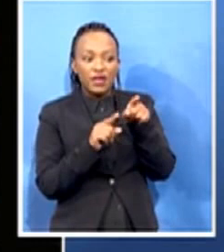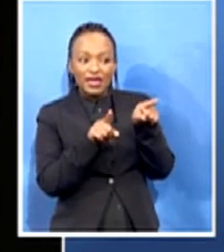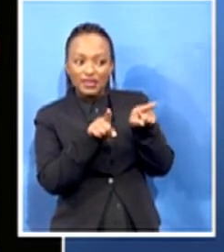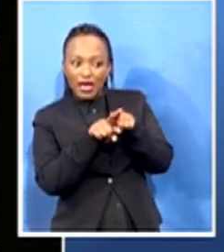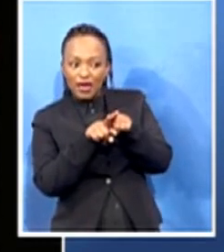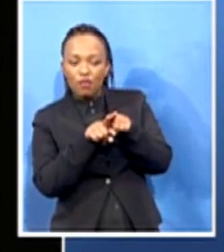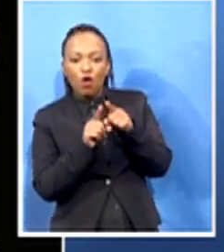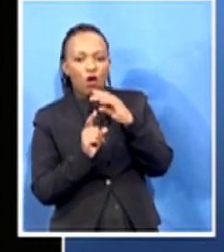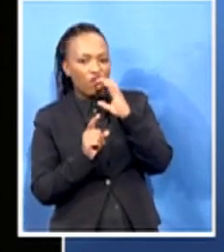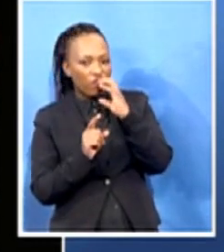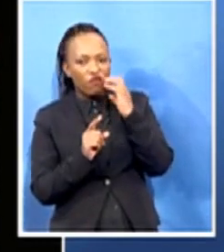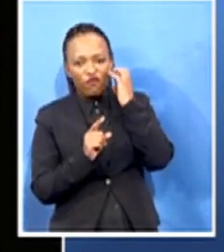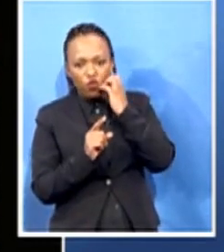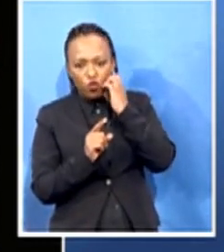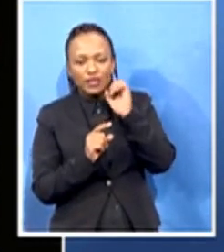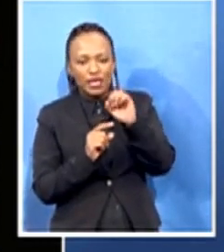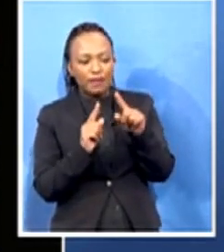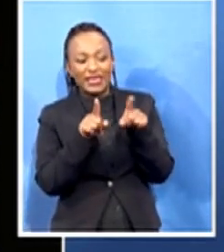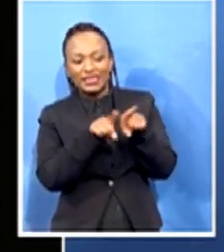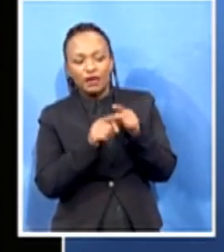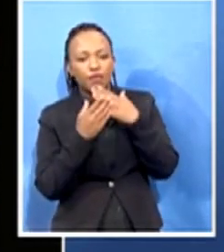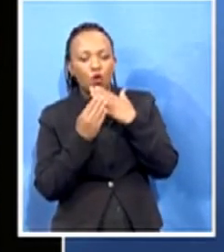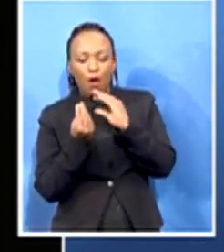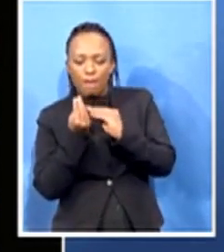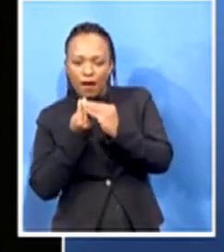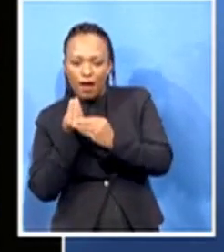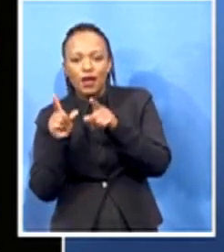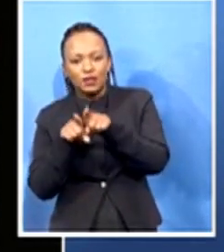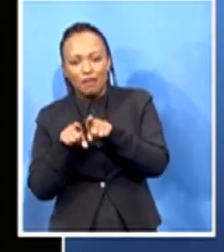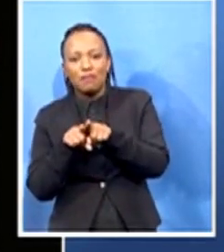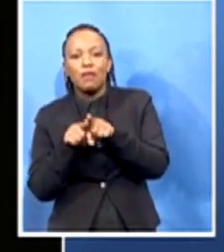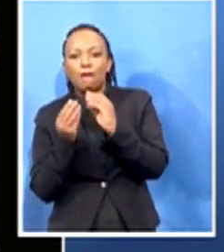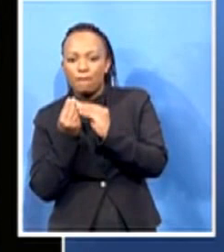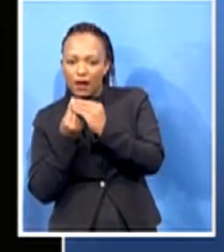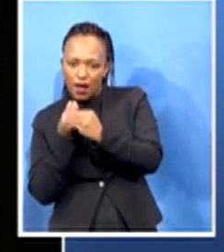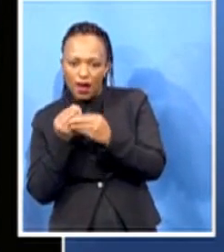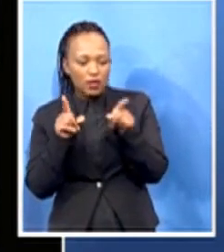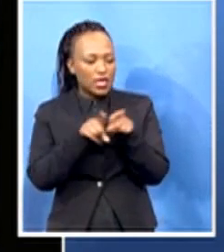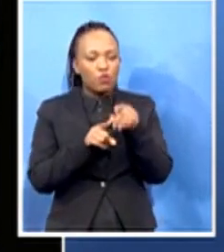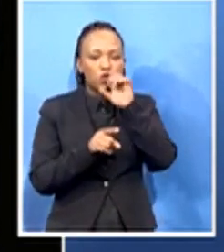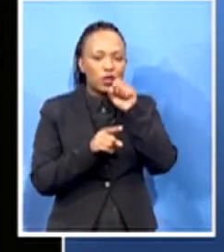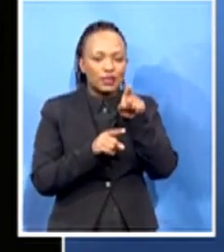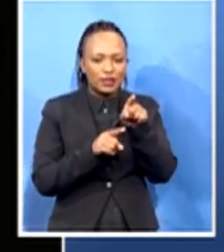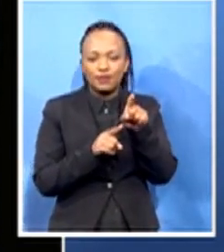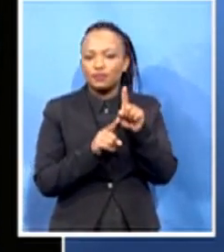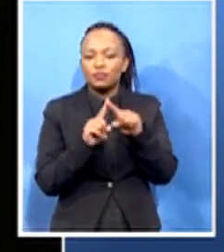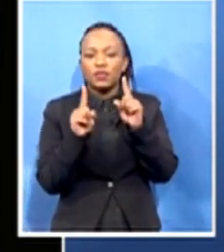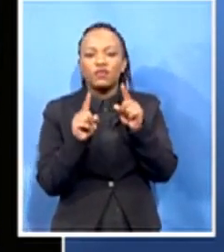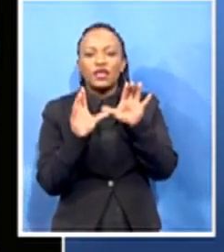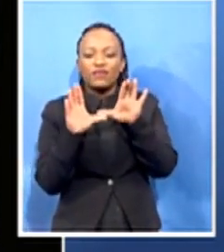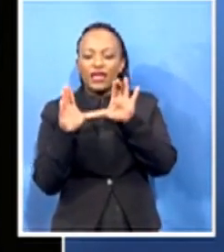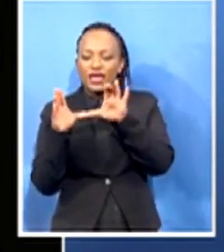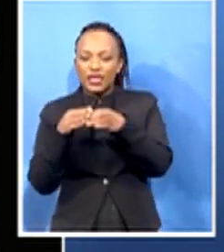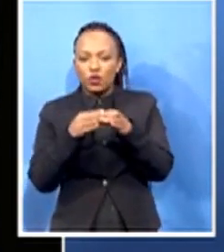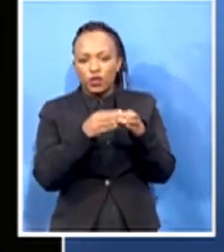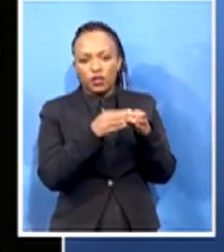A banana is a banana. I take it here that if it was in that category, I was to classify one as banana, one as